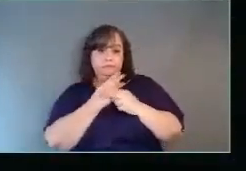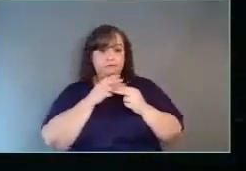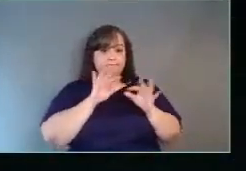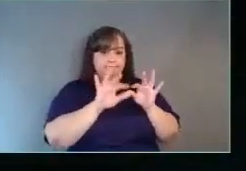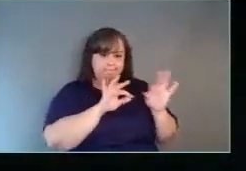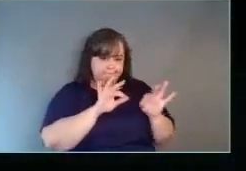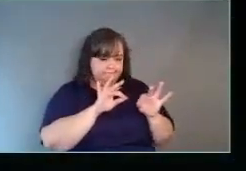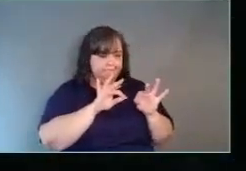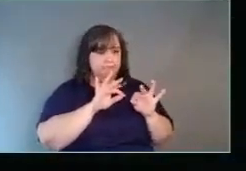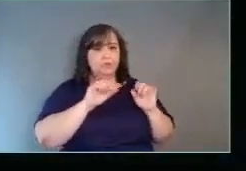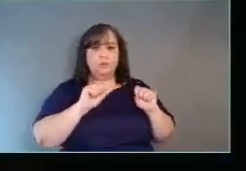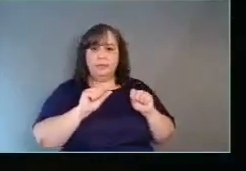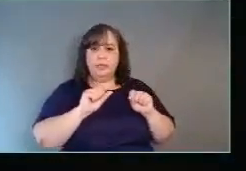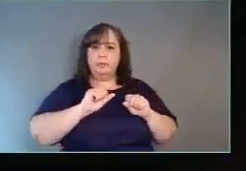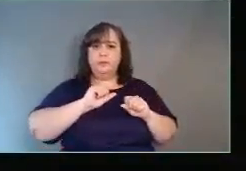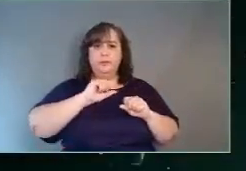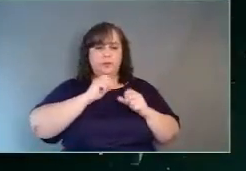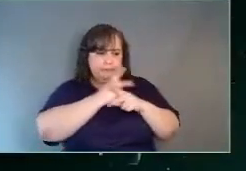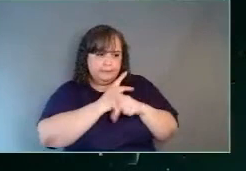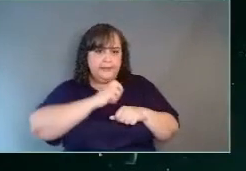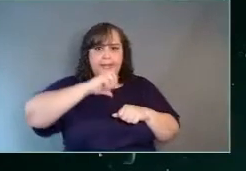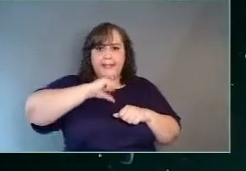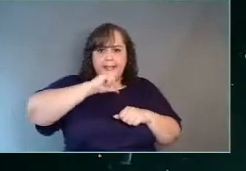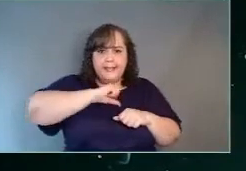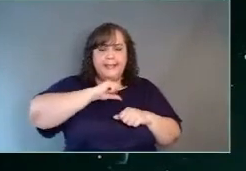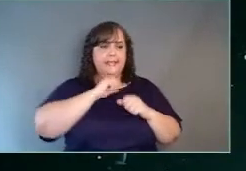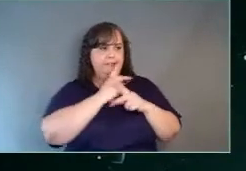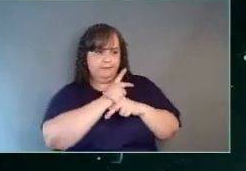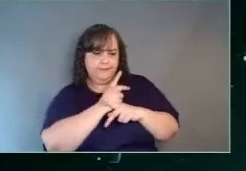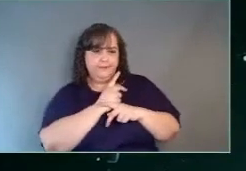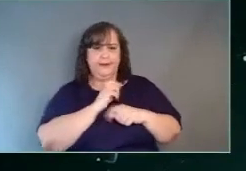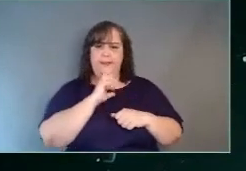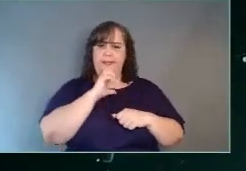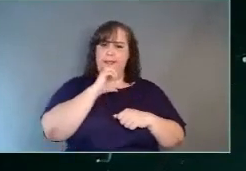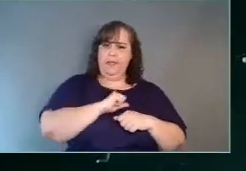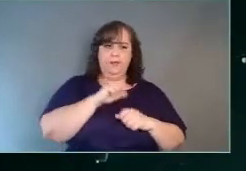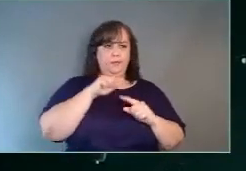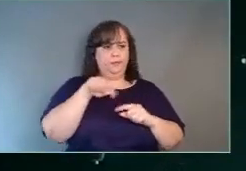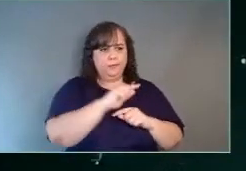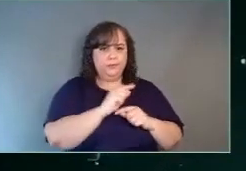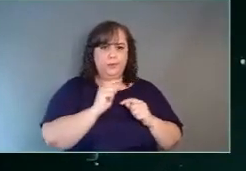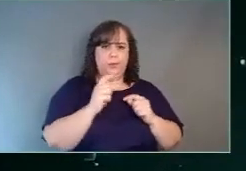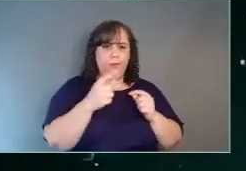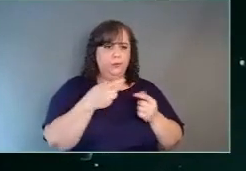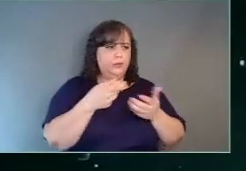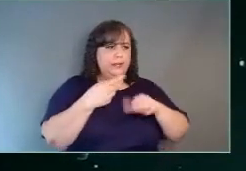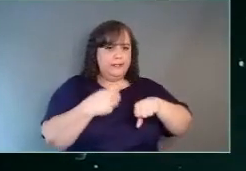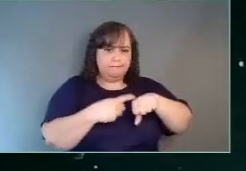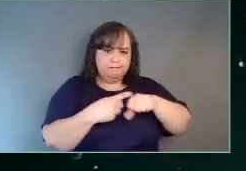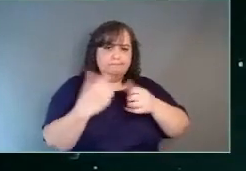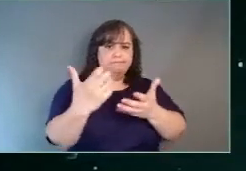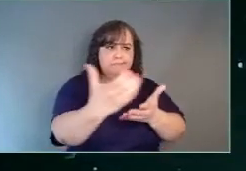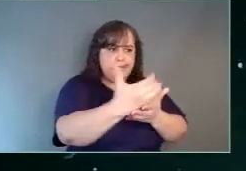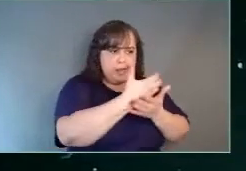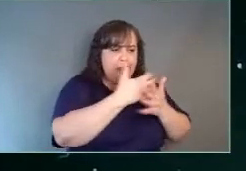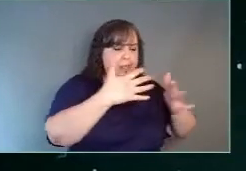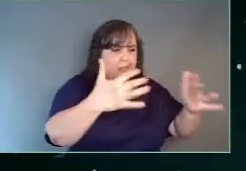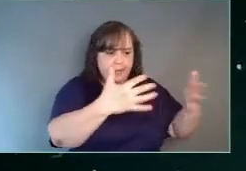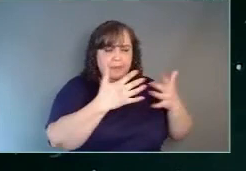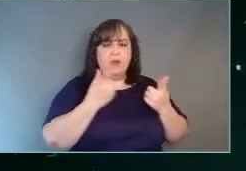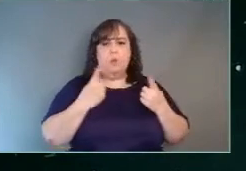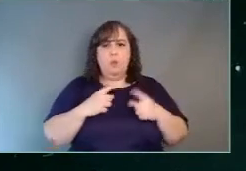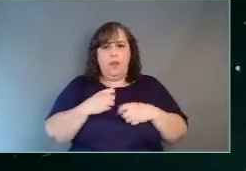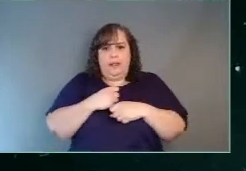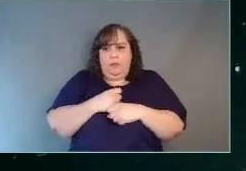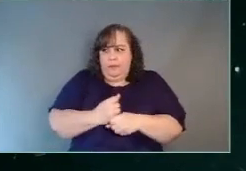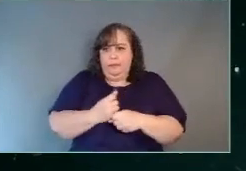age dating and figure out exactly how old some of these samples are and when they formed. And that has given us insight